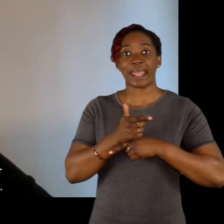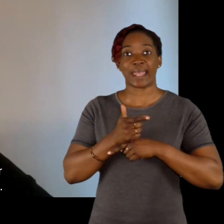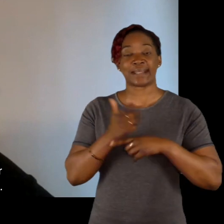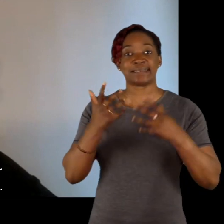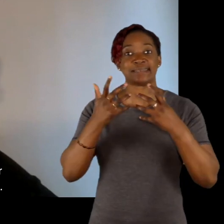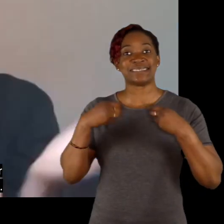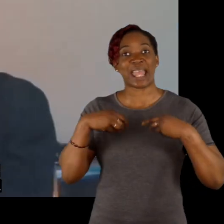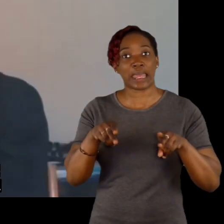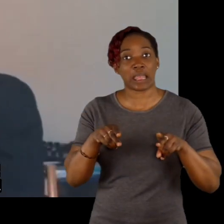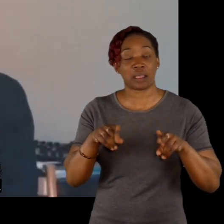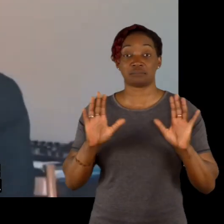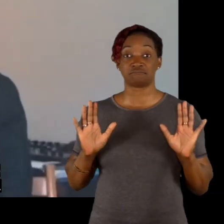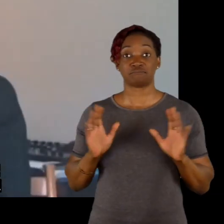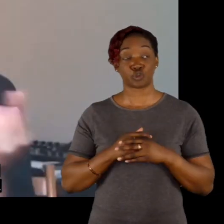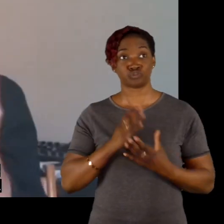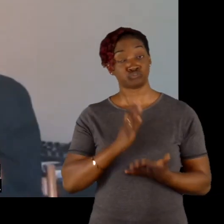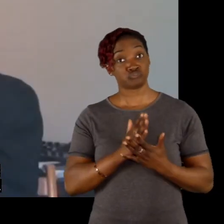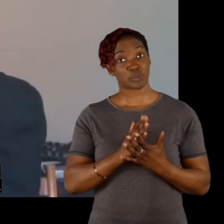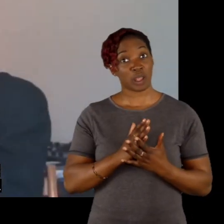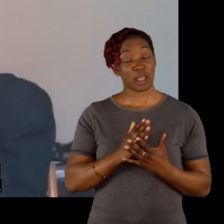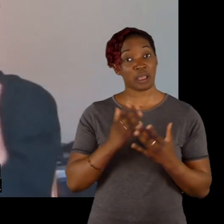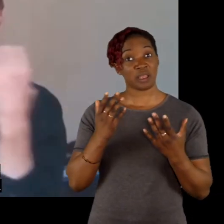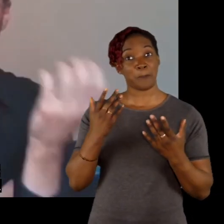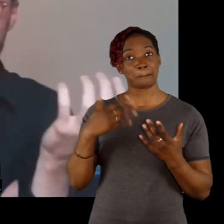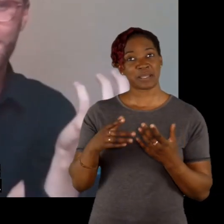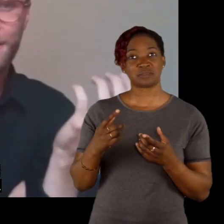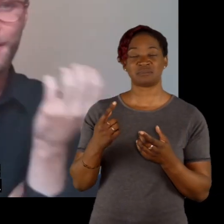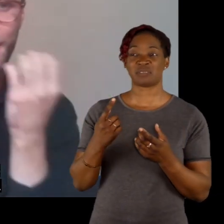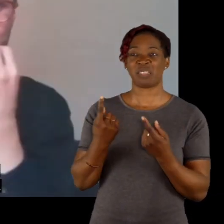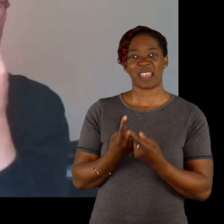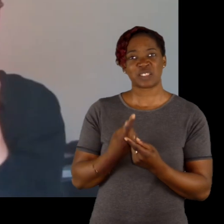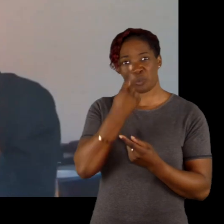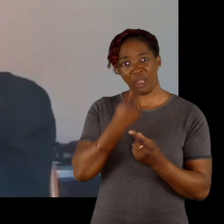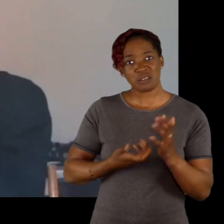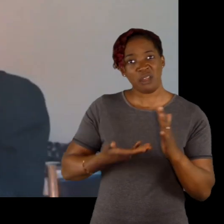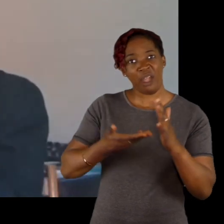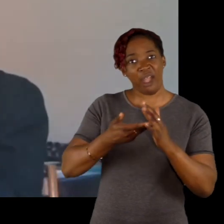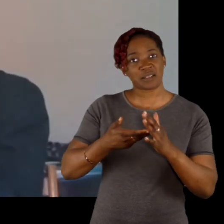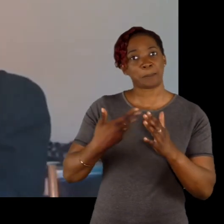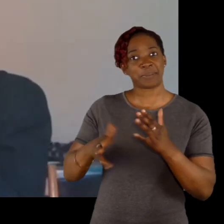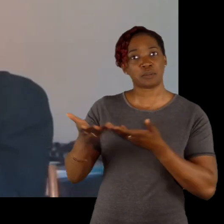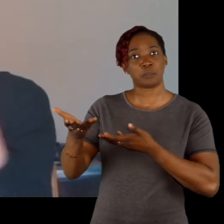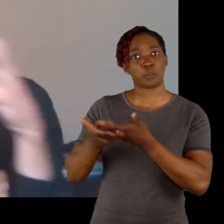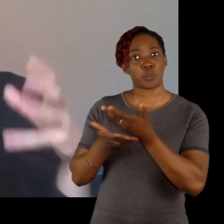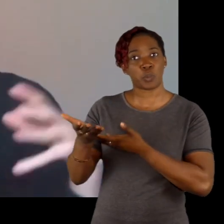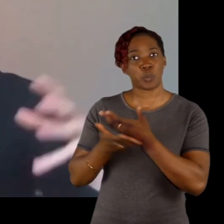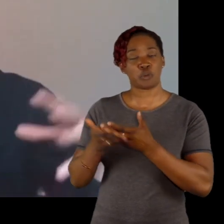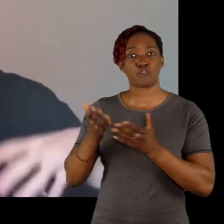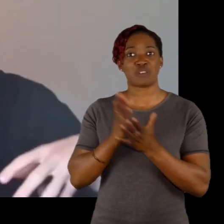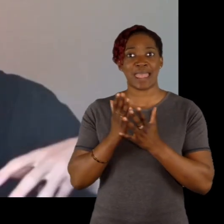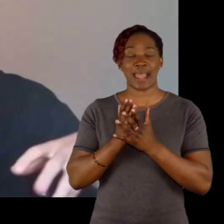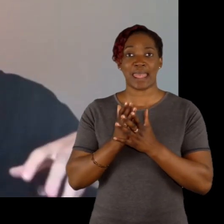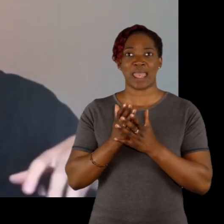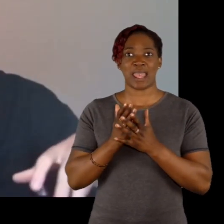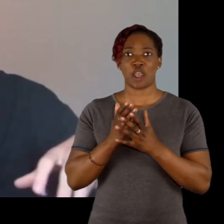noir and German expression. Other than that, things that we talk about, I could add in, where we talked a little bit about amplifying this